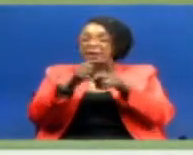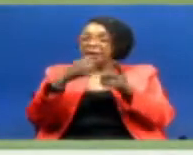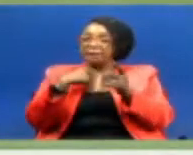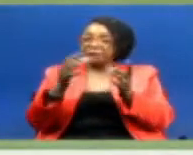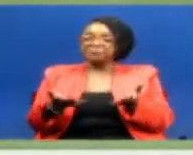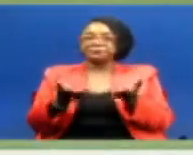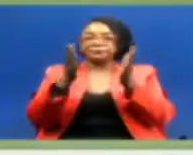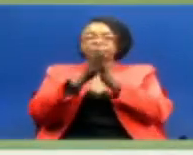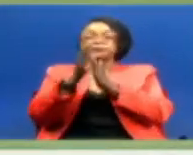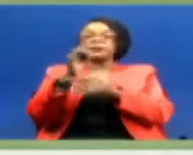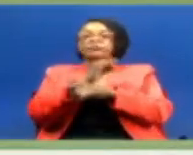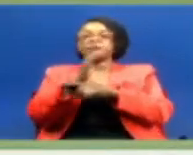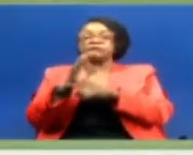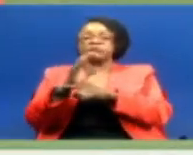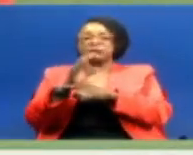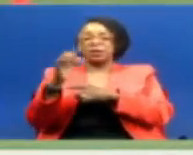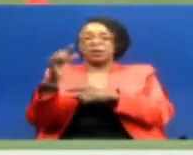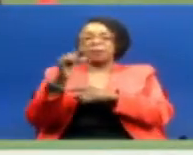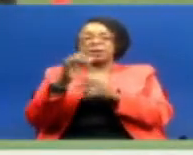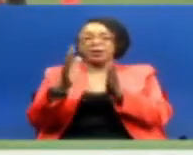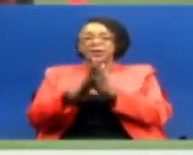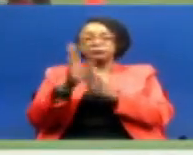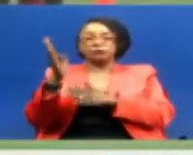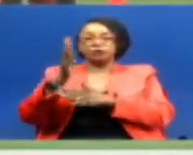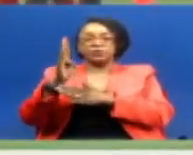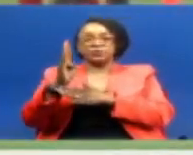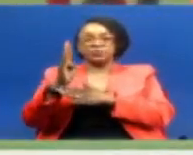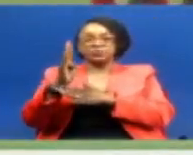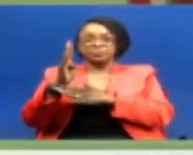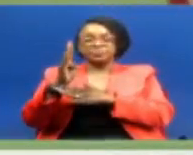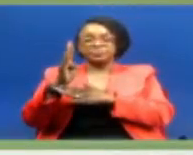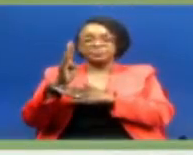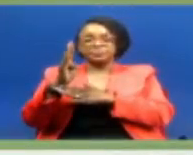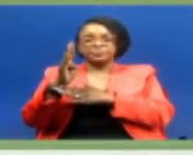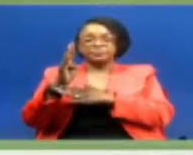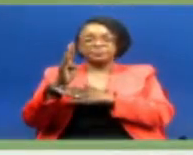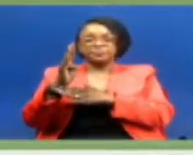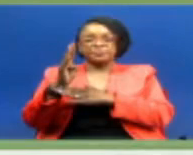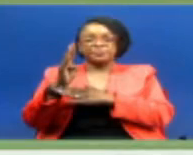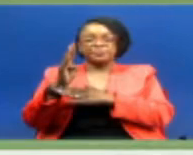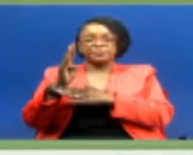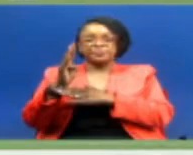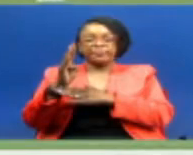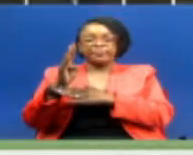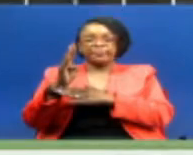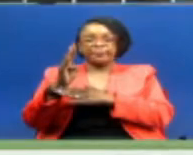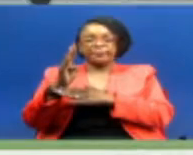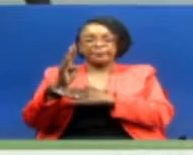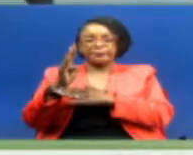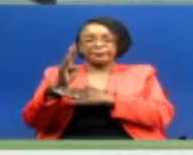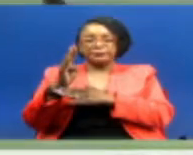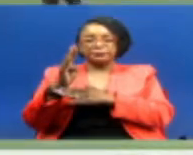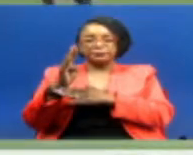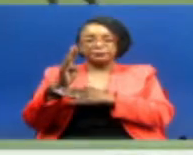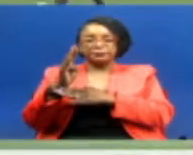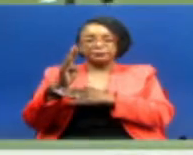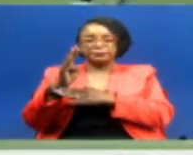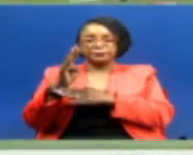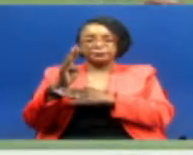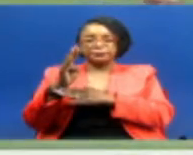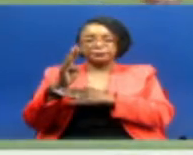Coast, the Gambia and Burundi.